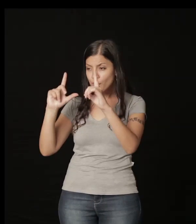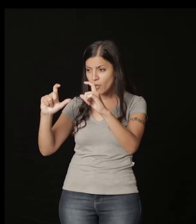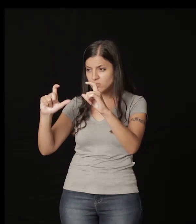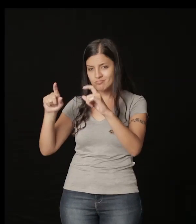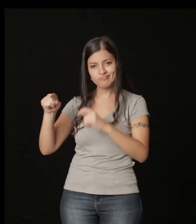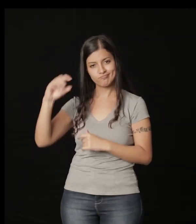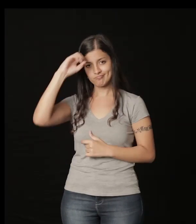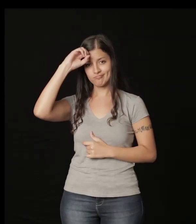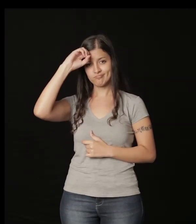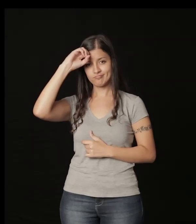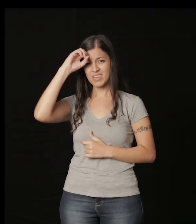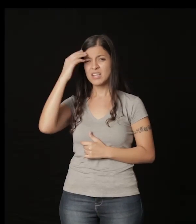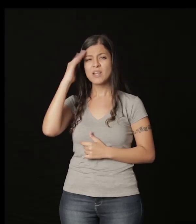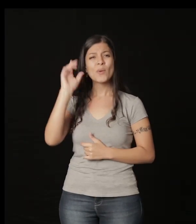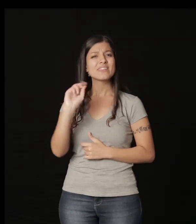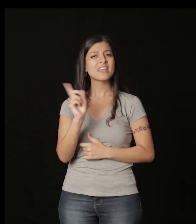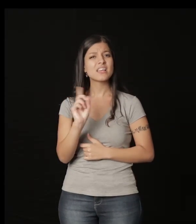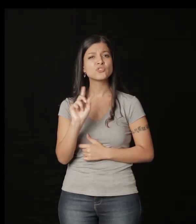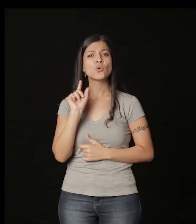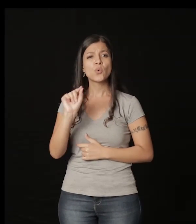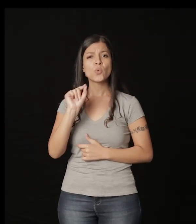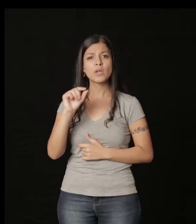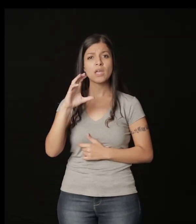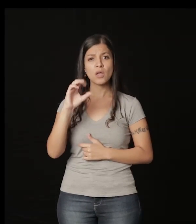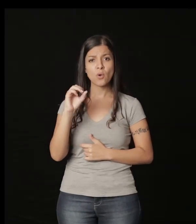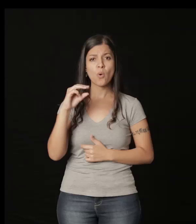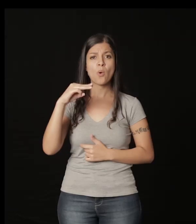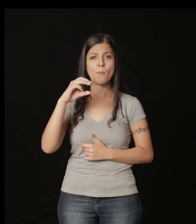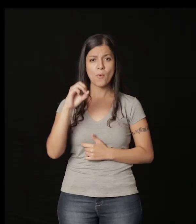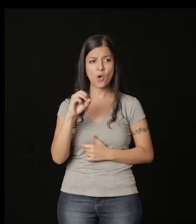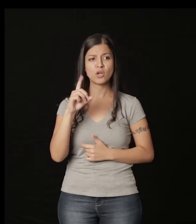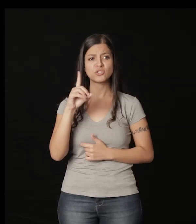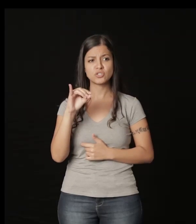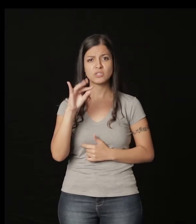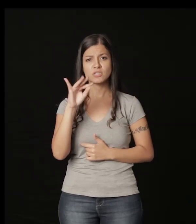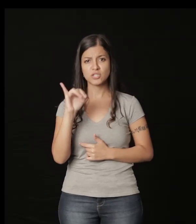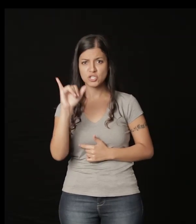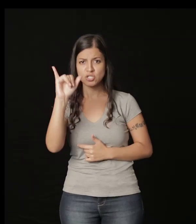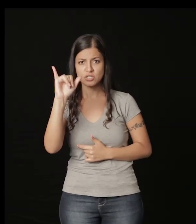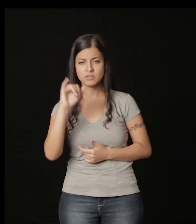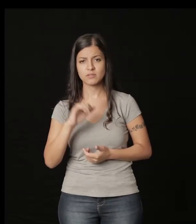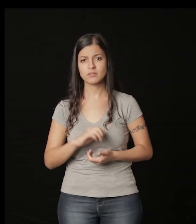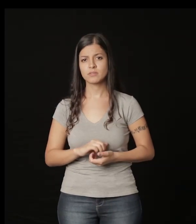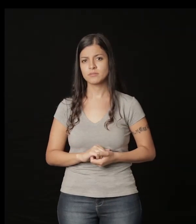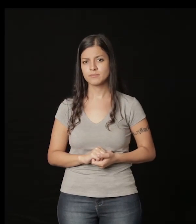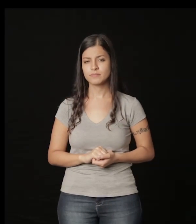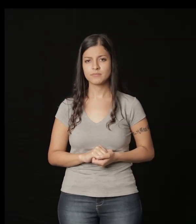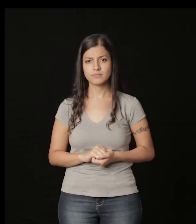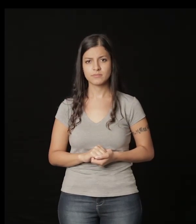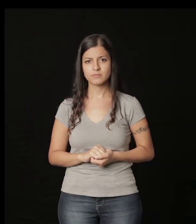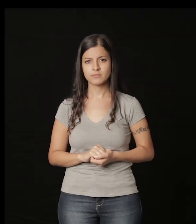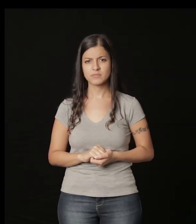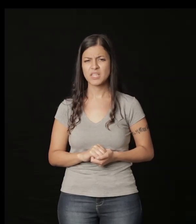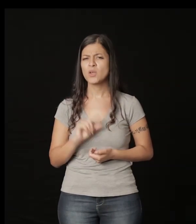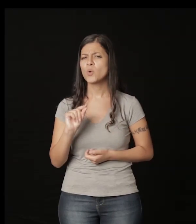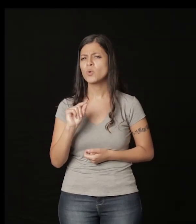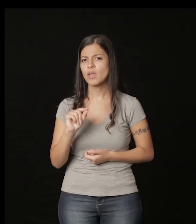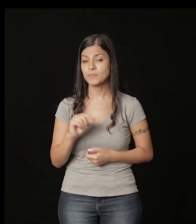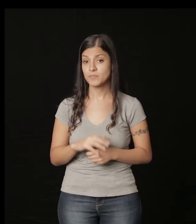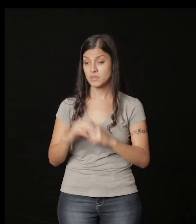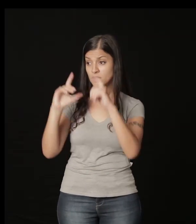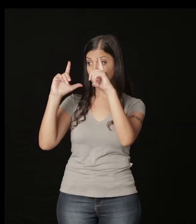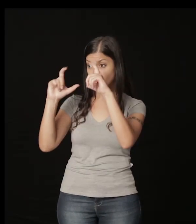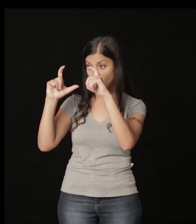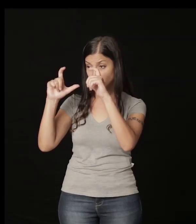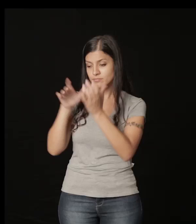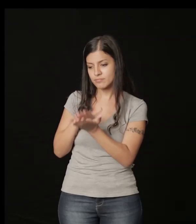picture, and he doesn't understand that it's a piece of it's a commodity, that the picture gets taken, but then it gets